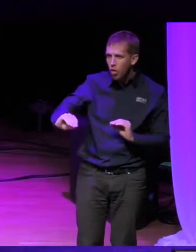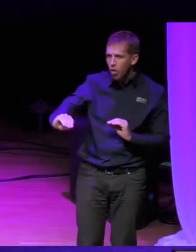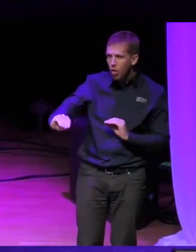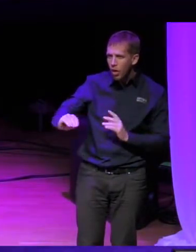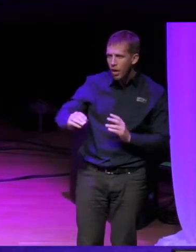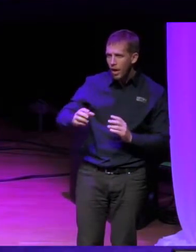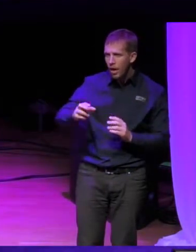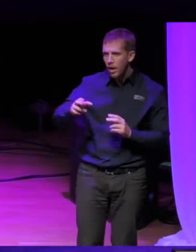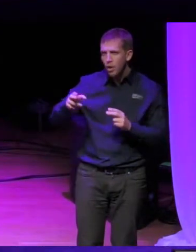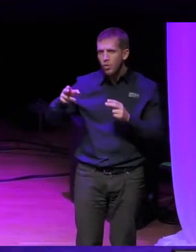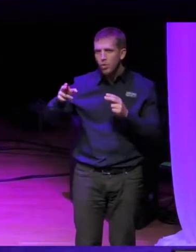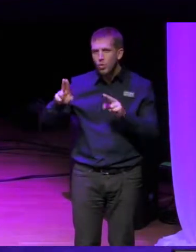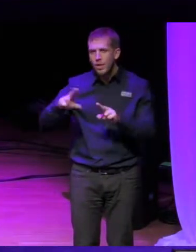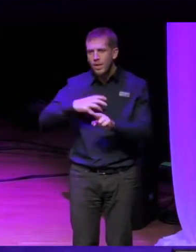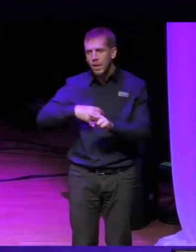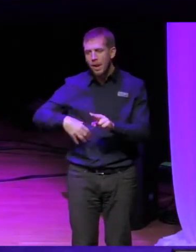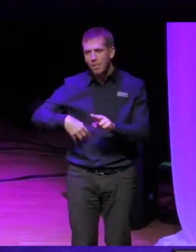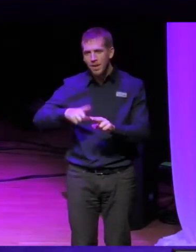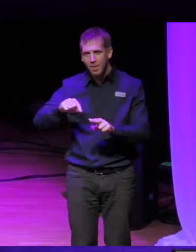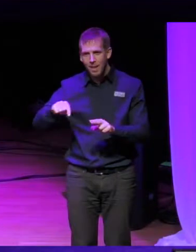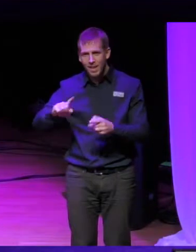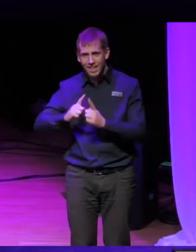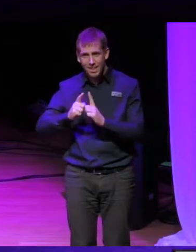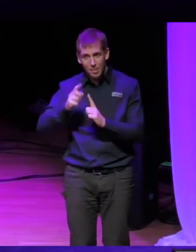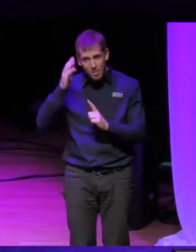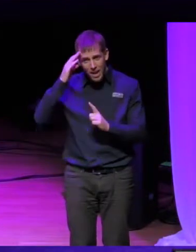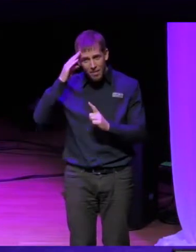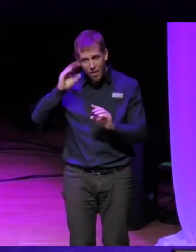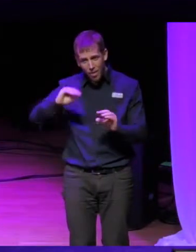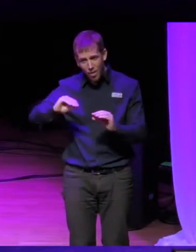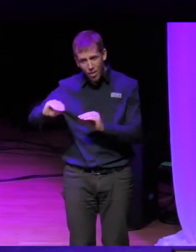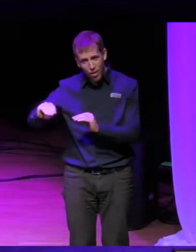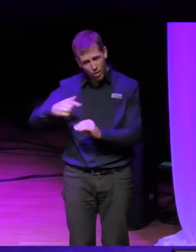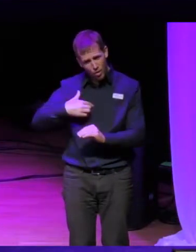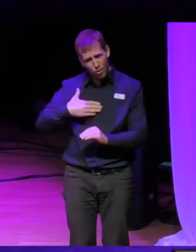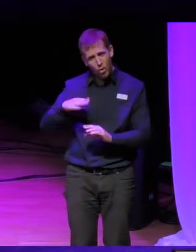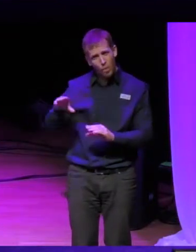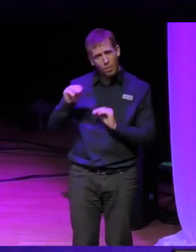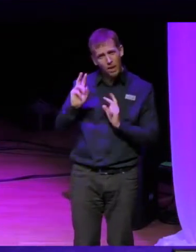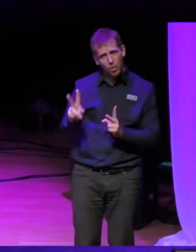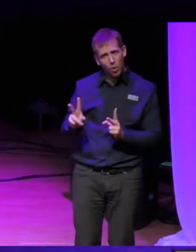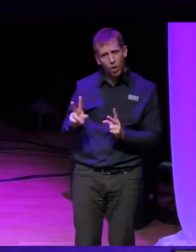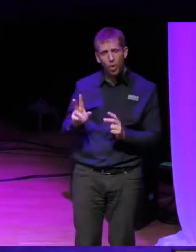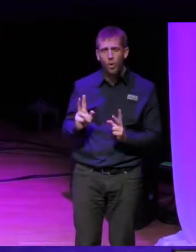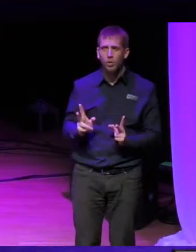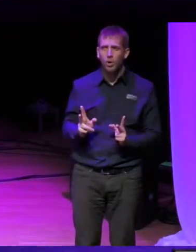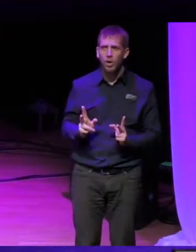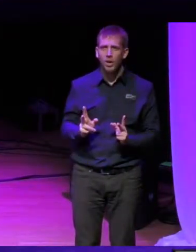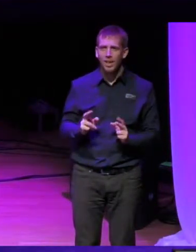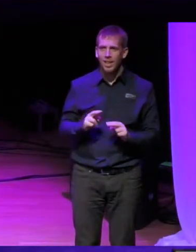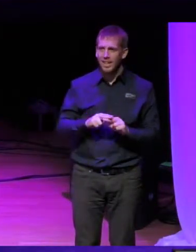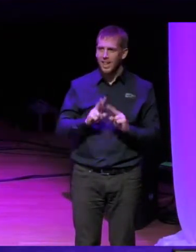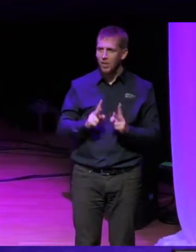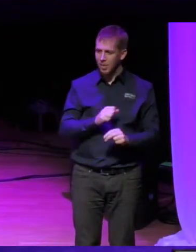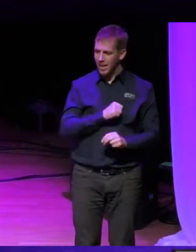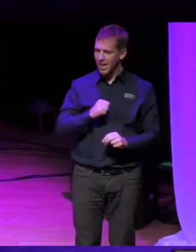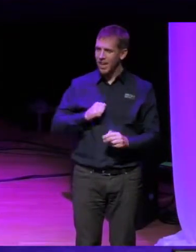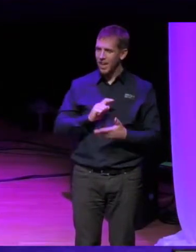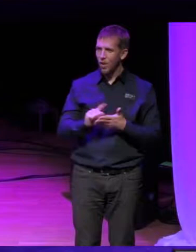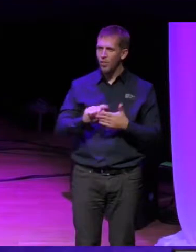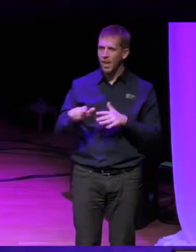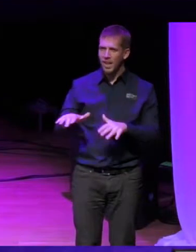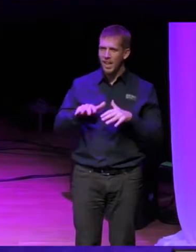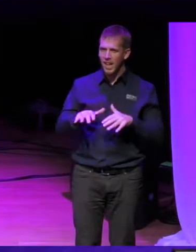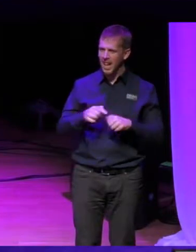Ministry of Justice, and there seems to be a very antagonistic response from the government,